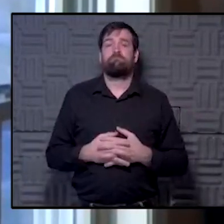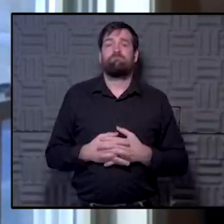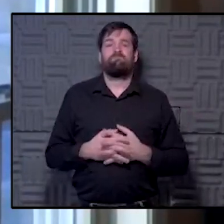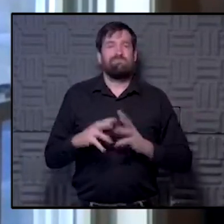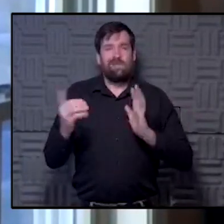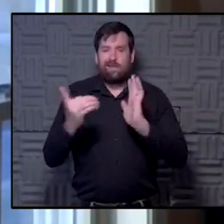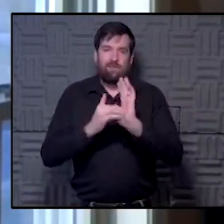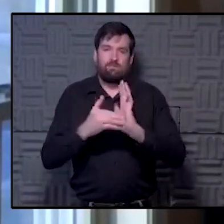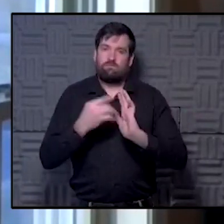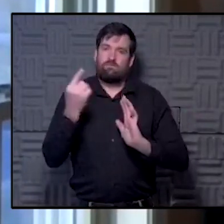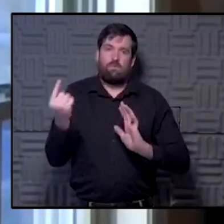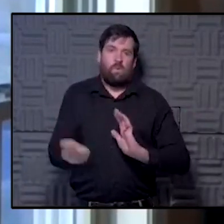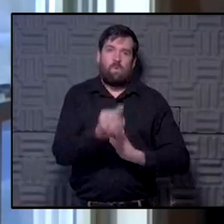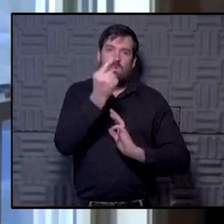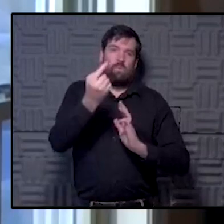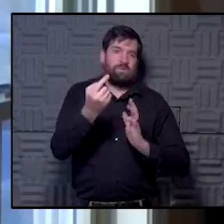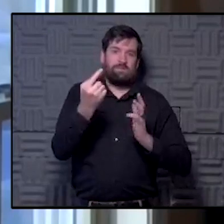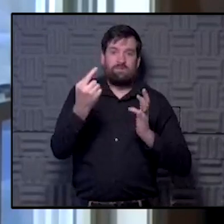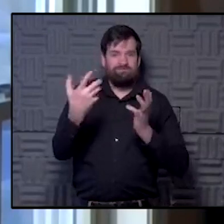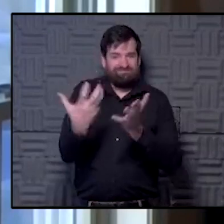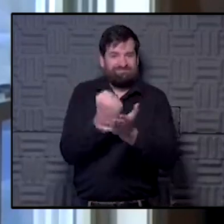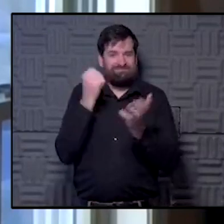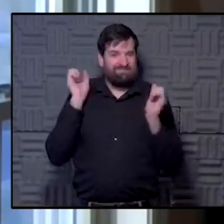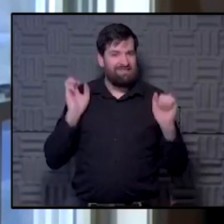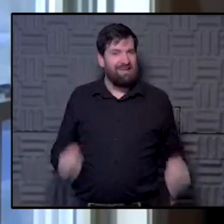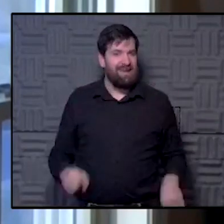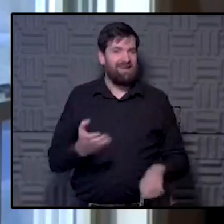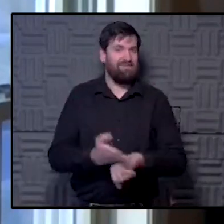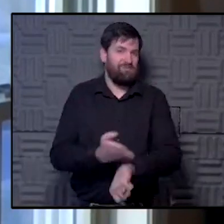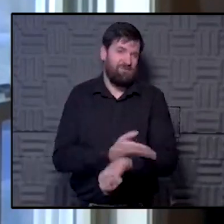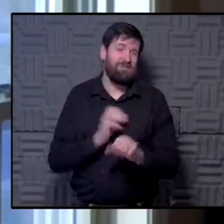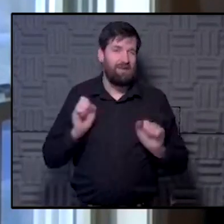Again, there's always opportunities for improvement. I think